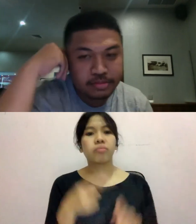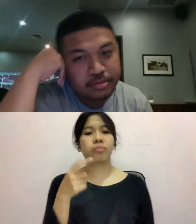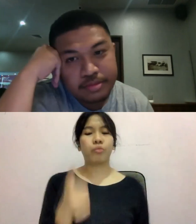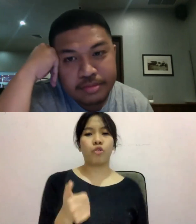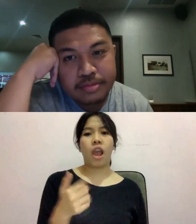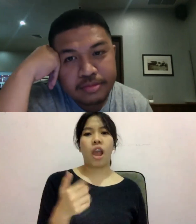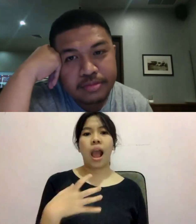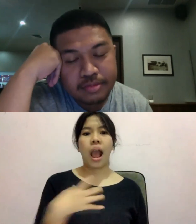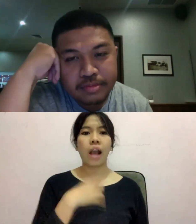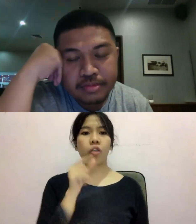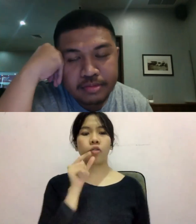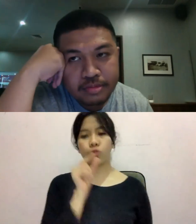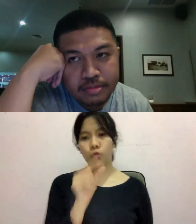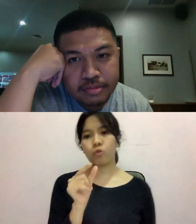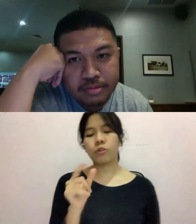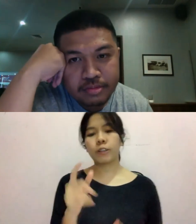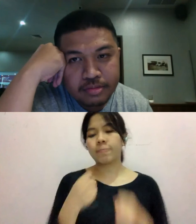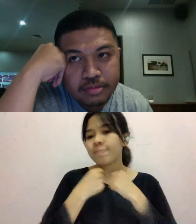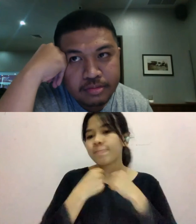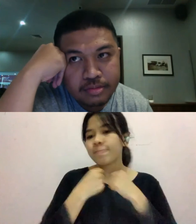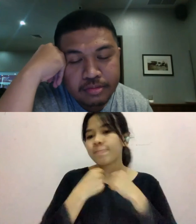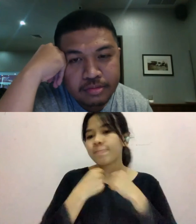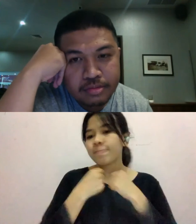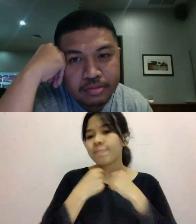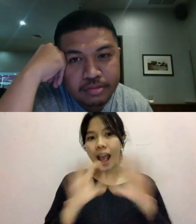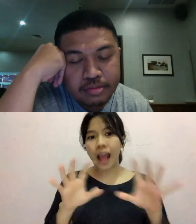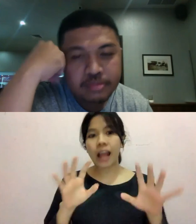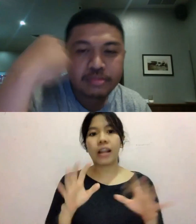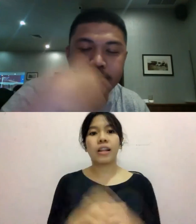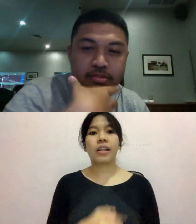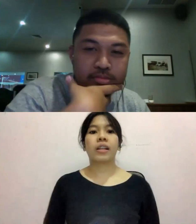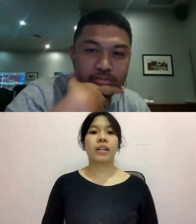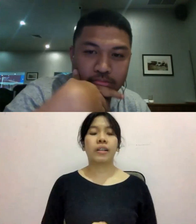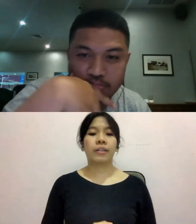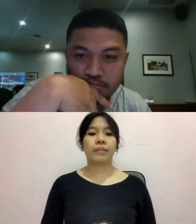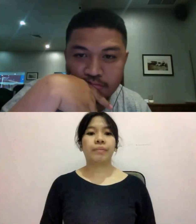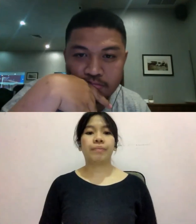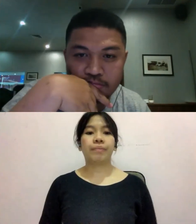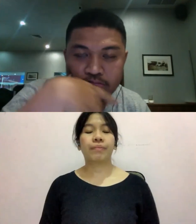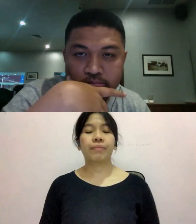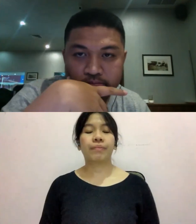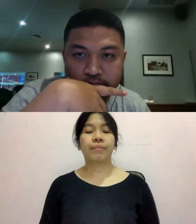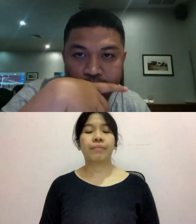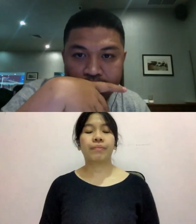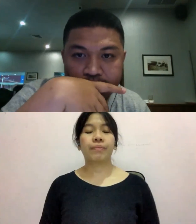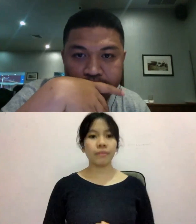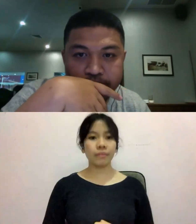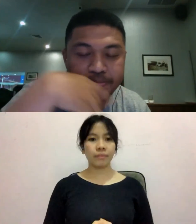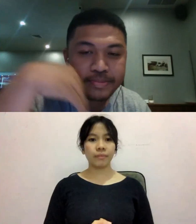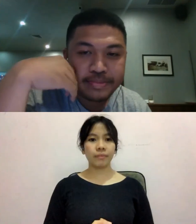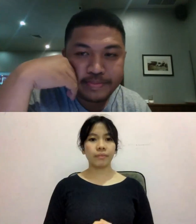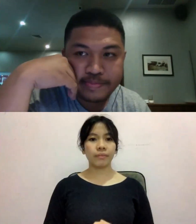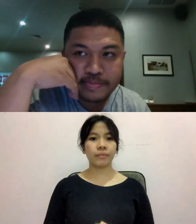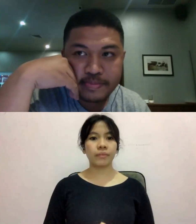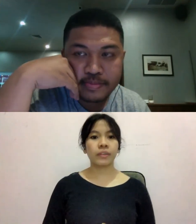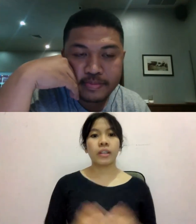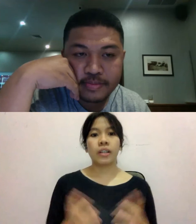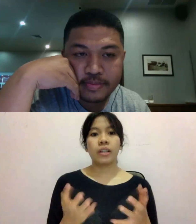up the knowledge base in the community. So whatever we